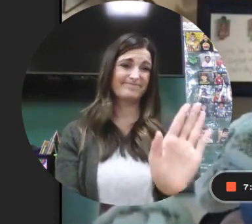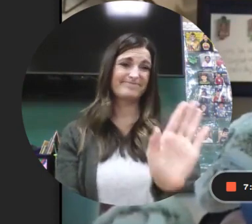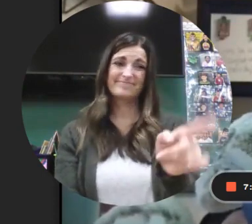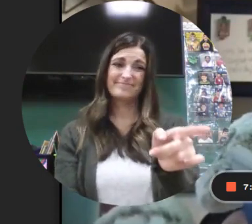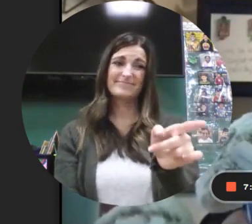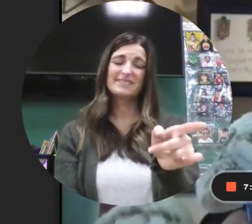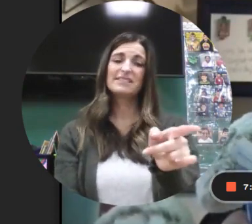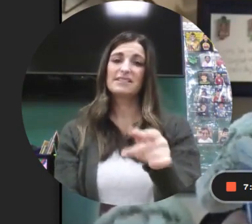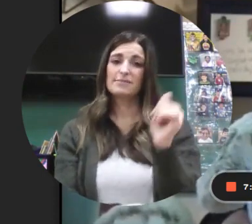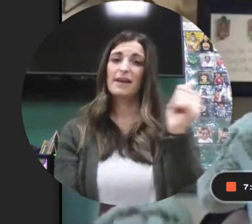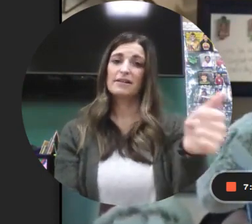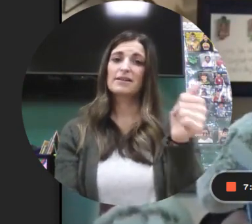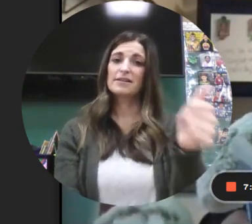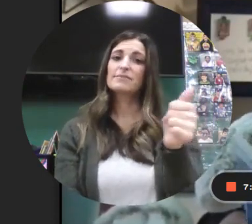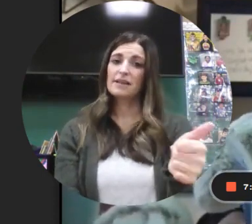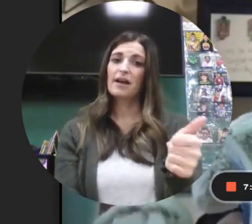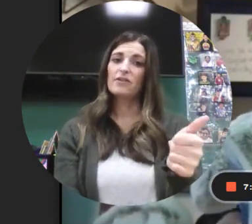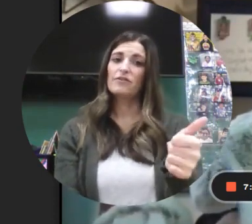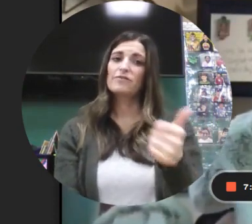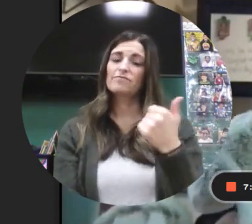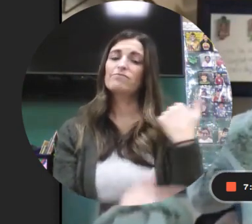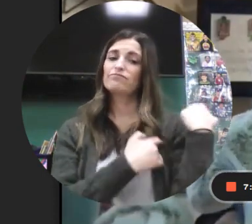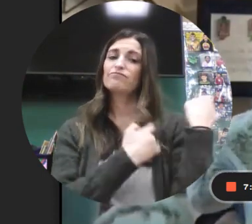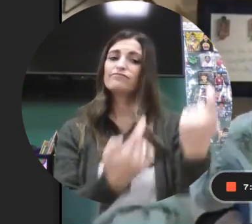he's been on his own for a while.